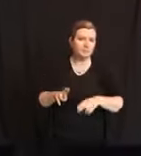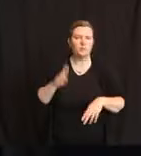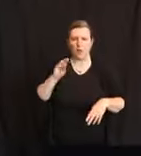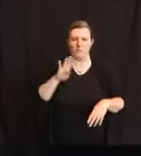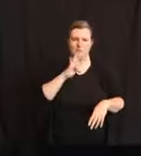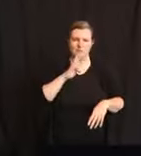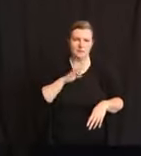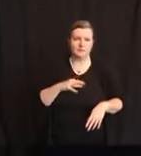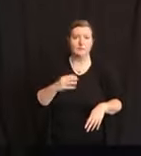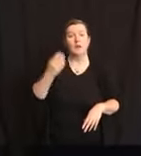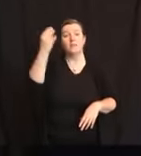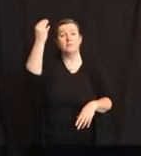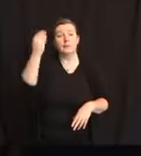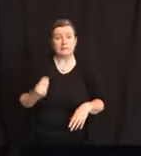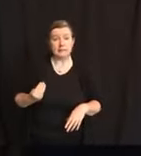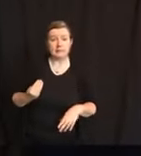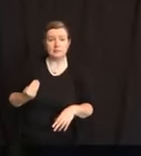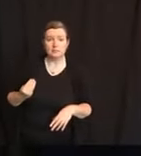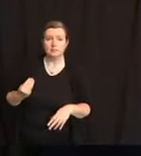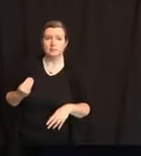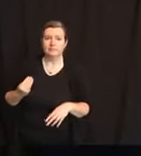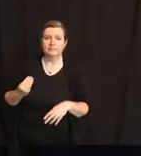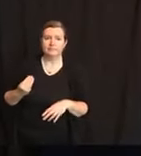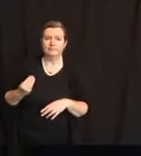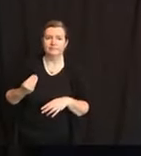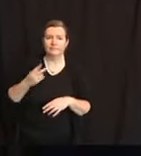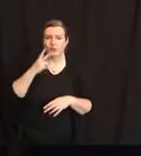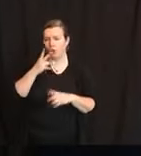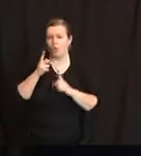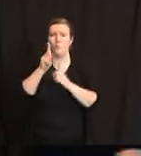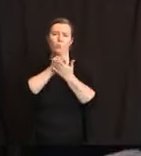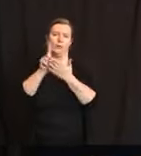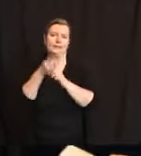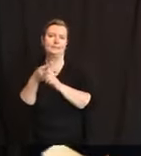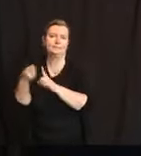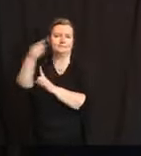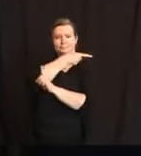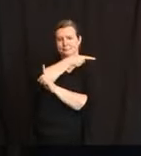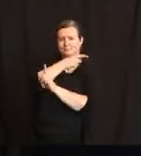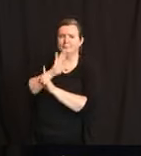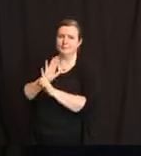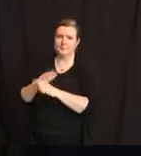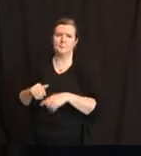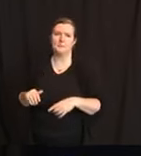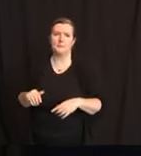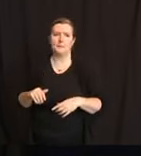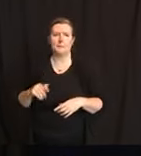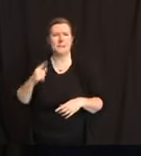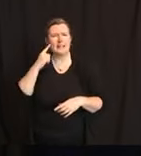released today were based on filings last week ending on Saturday, and there were 70,000. I think the exact number was